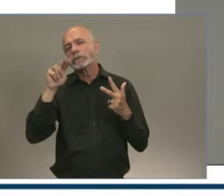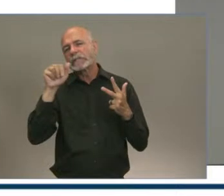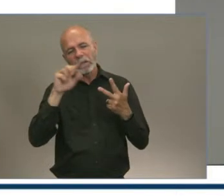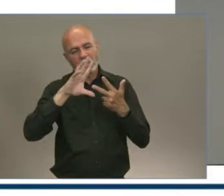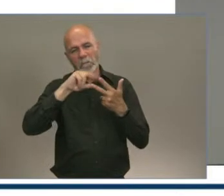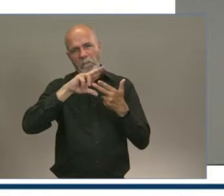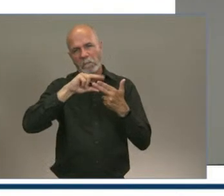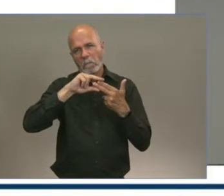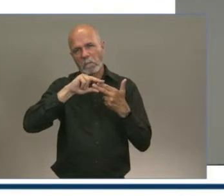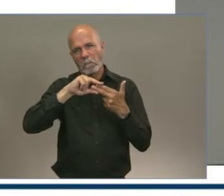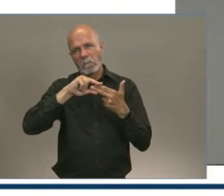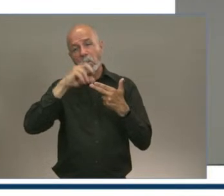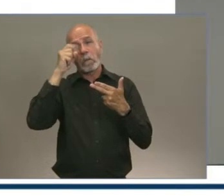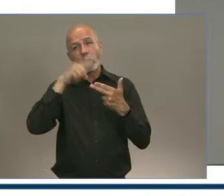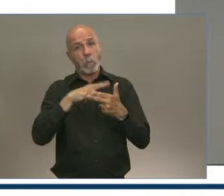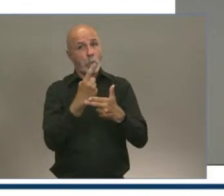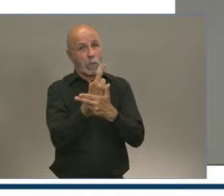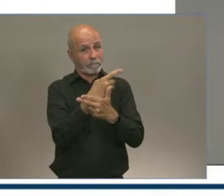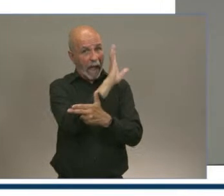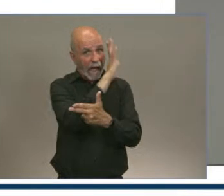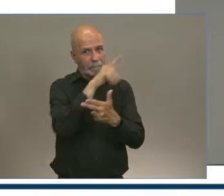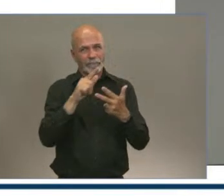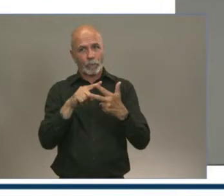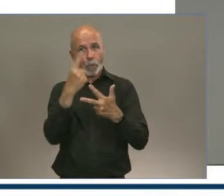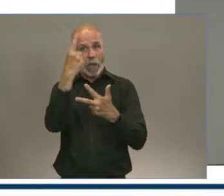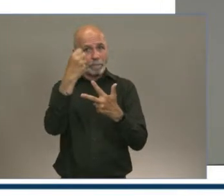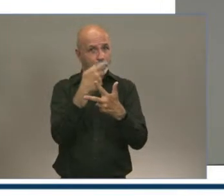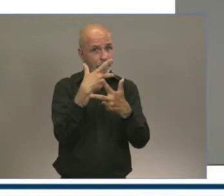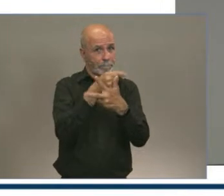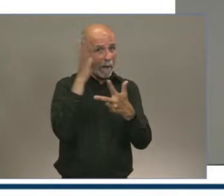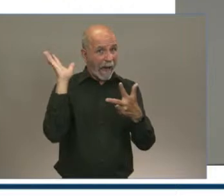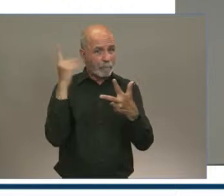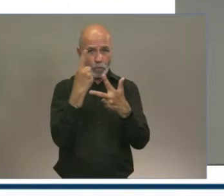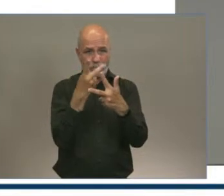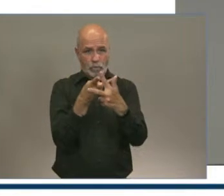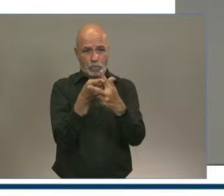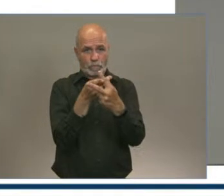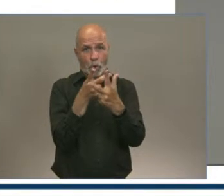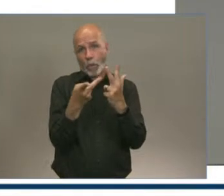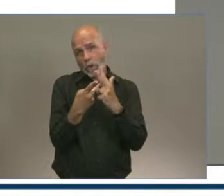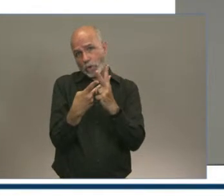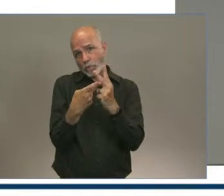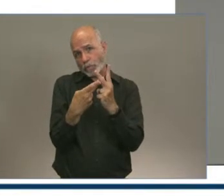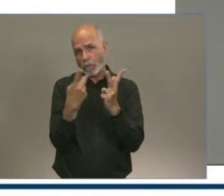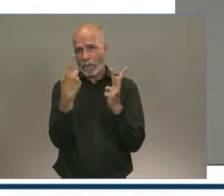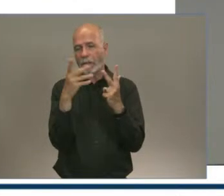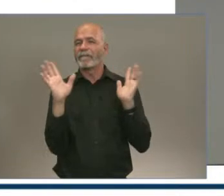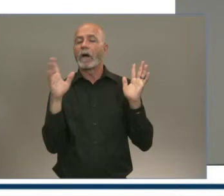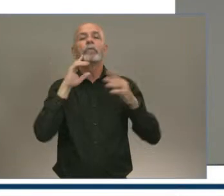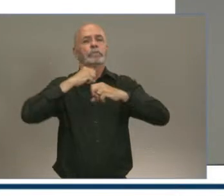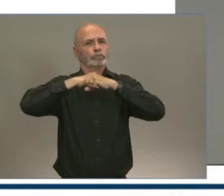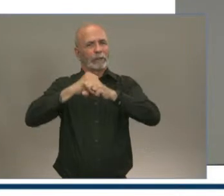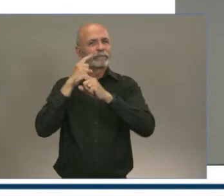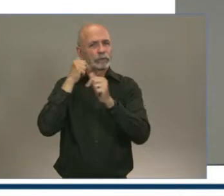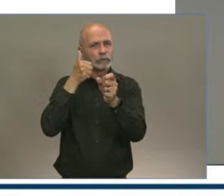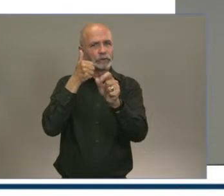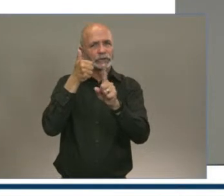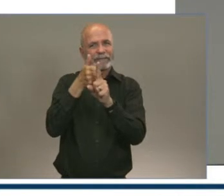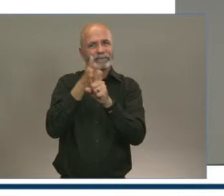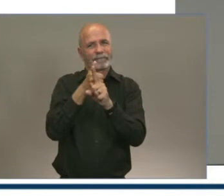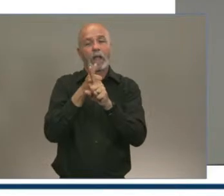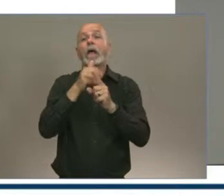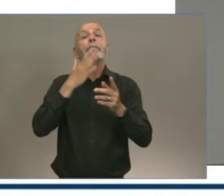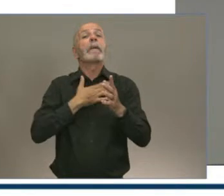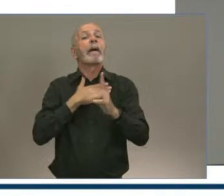good protection against all the known variants so far. But it's important to understand that it's 2 doses, not just 1, that is